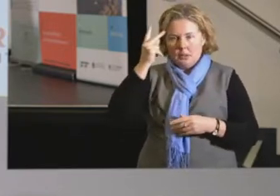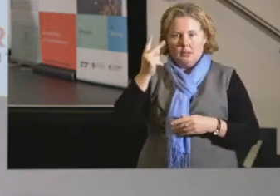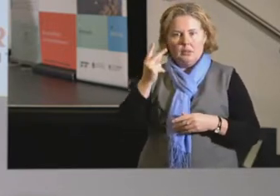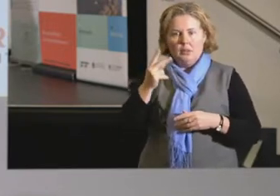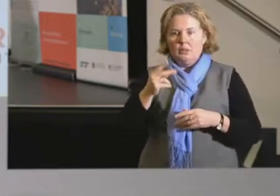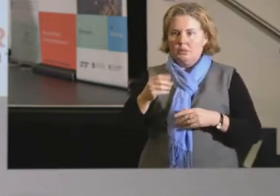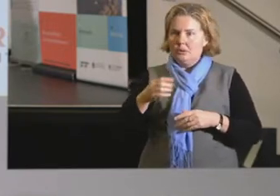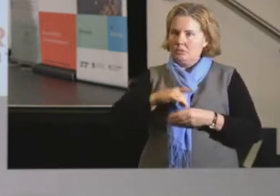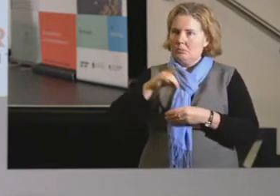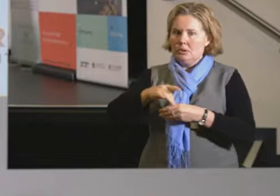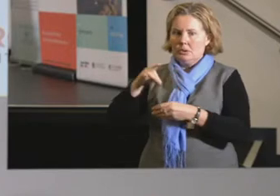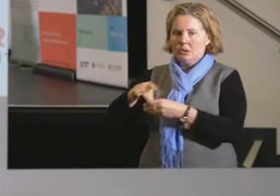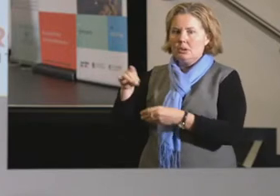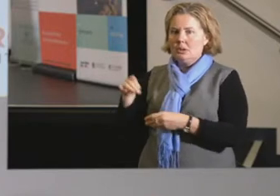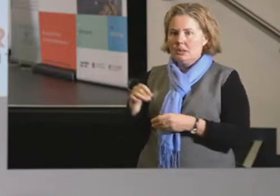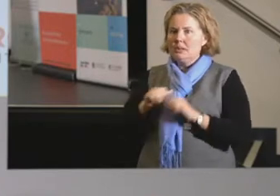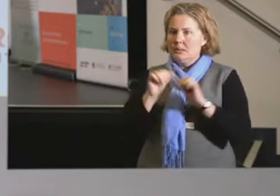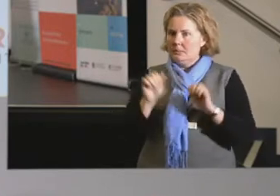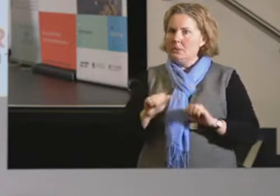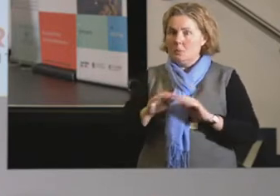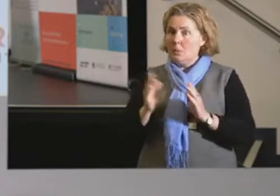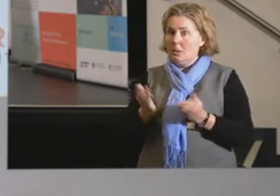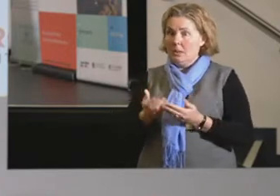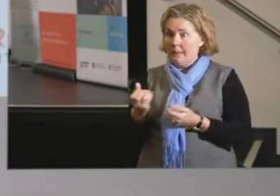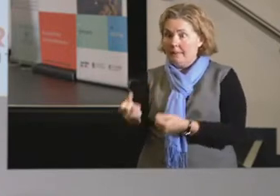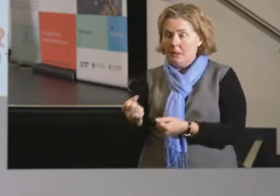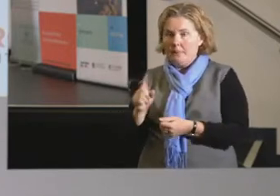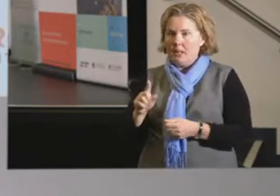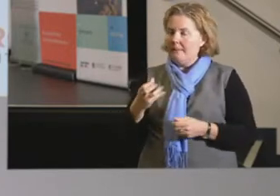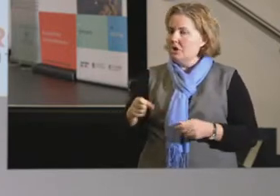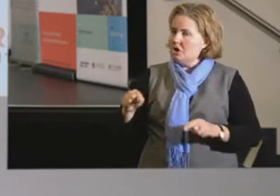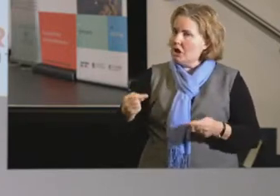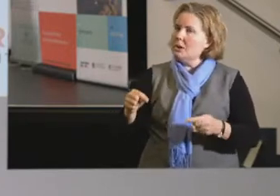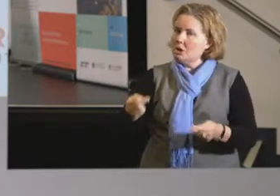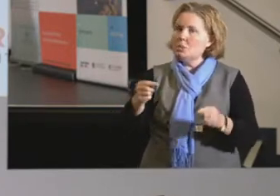world, but is also facing some of these challenges.